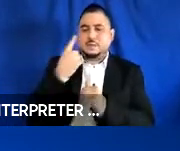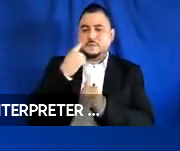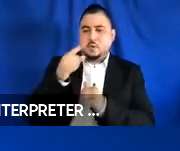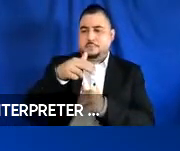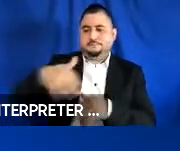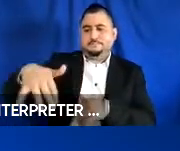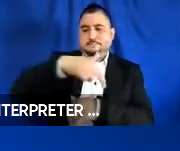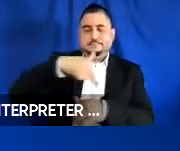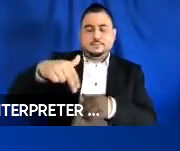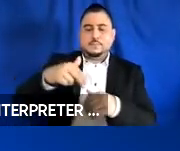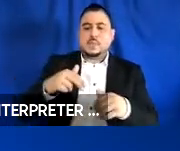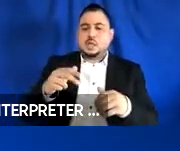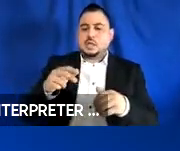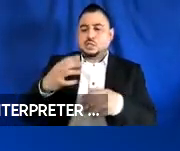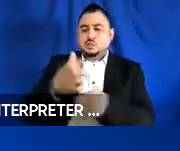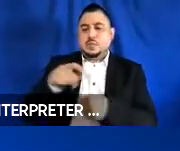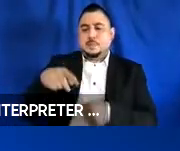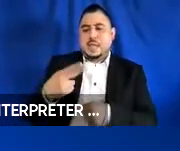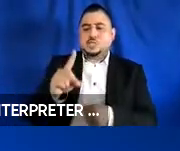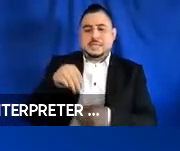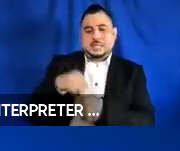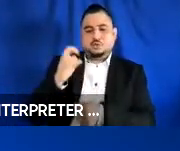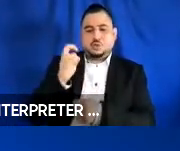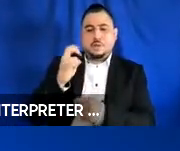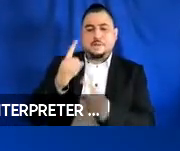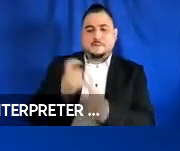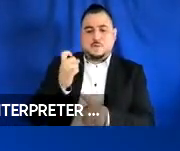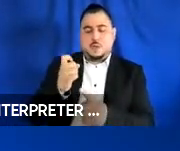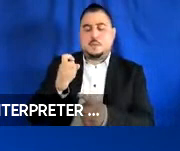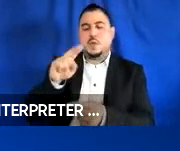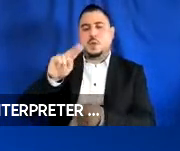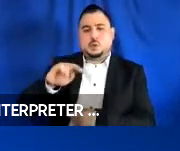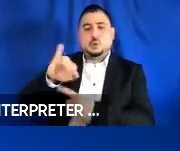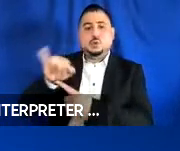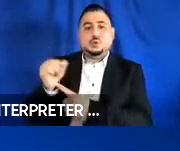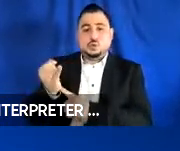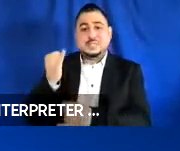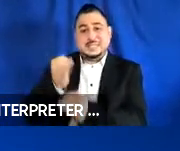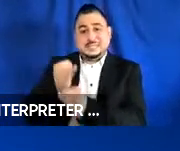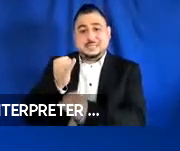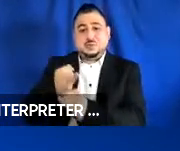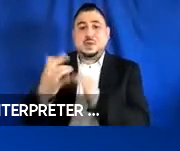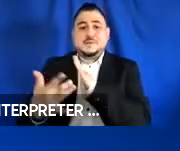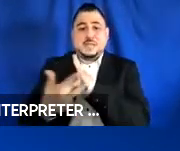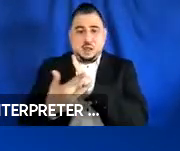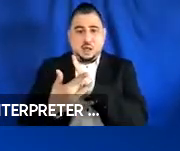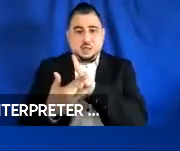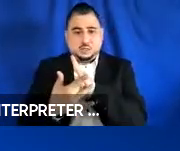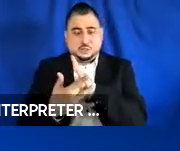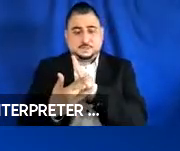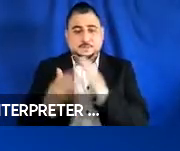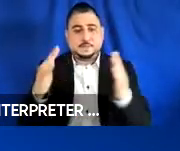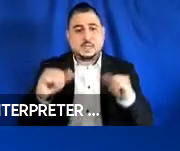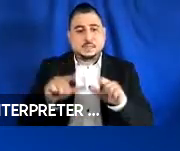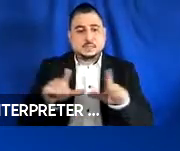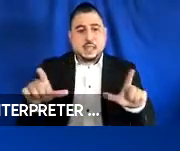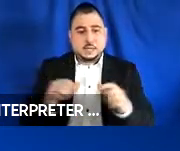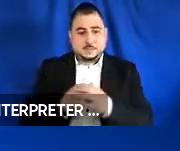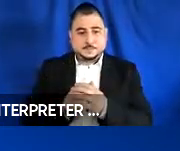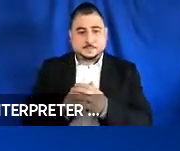her PhD in transportation from the New Jersey Institute of Technology. Next slide,